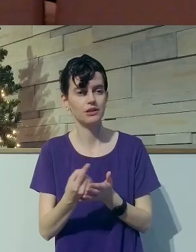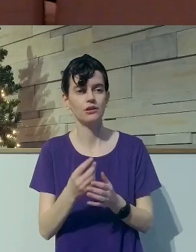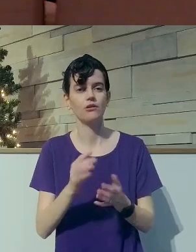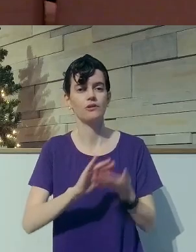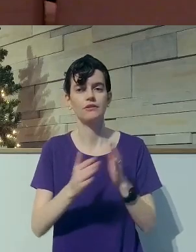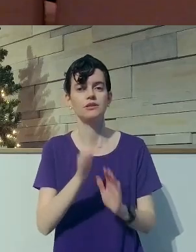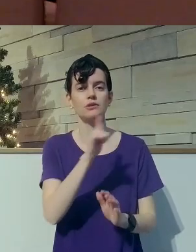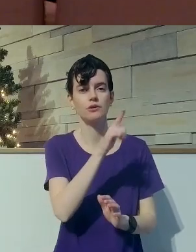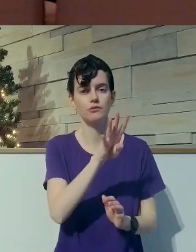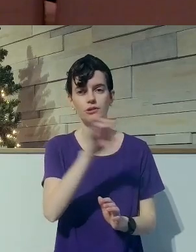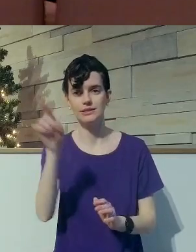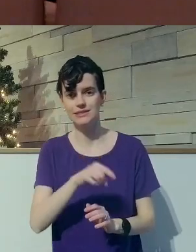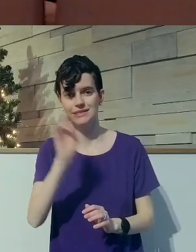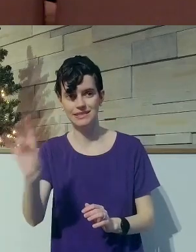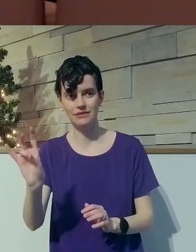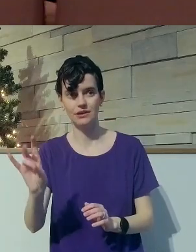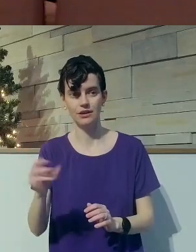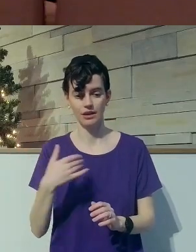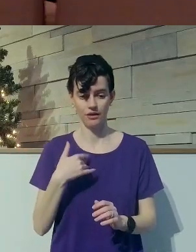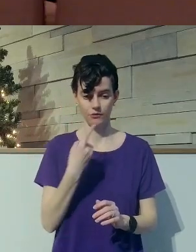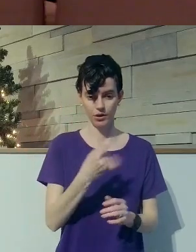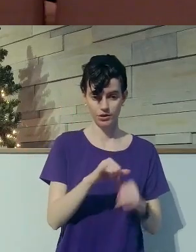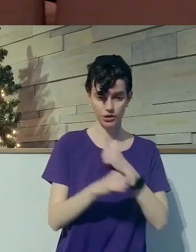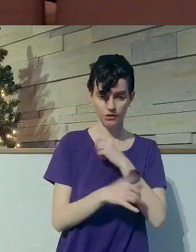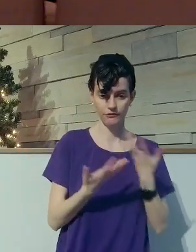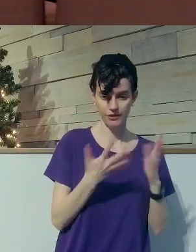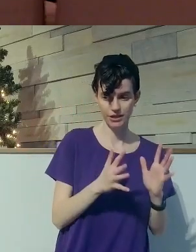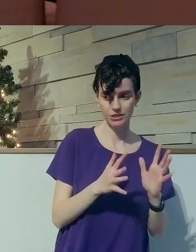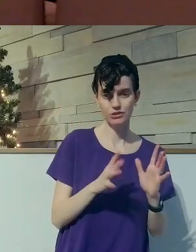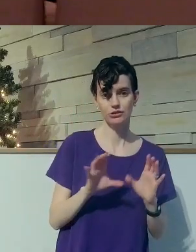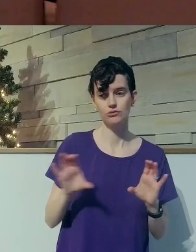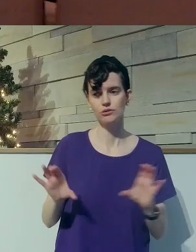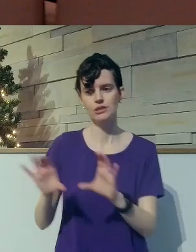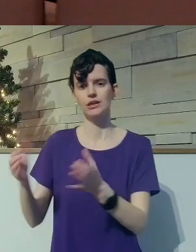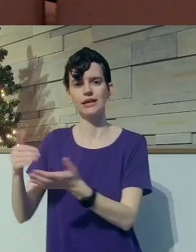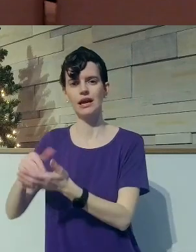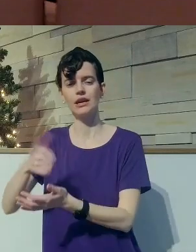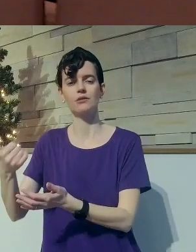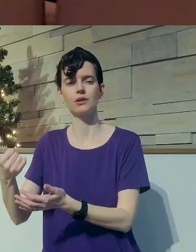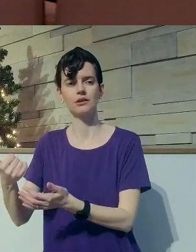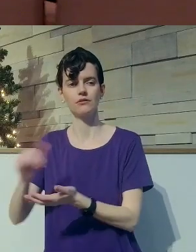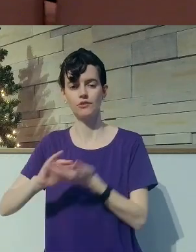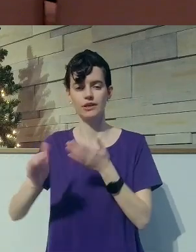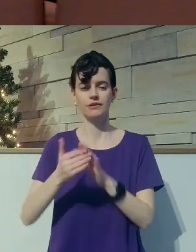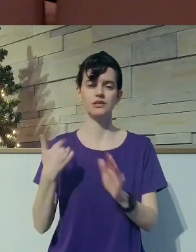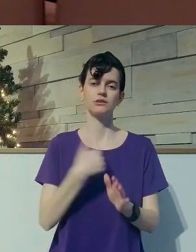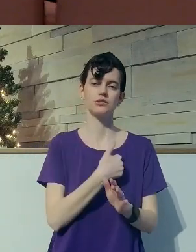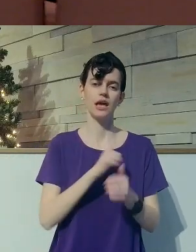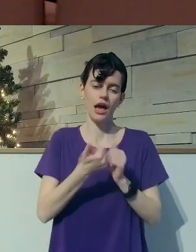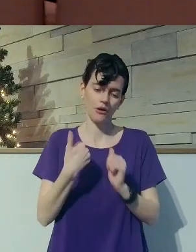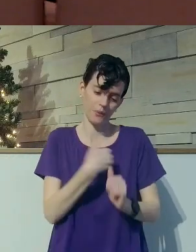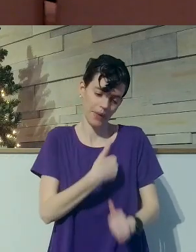24/7. Dana, you mow this yard, you got another yard to go mow now. You keep going. You keep on going. Forgiveness is something we